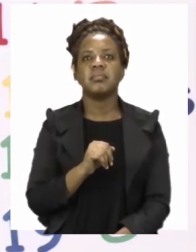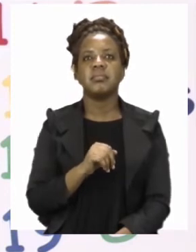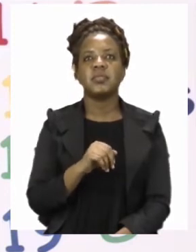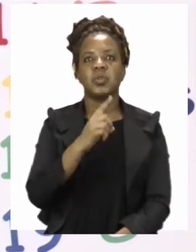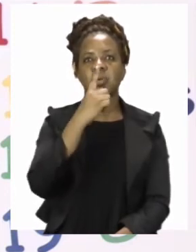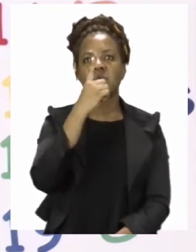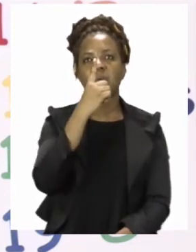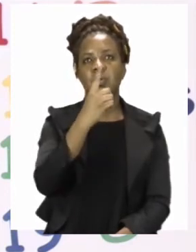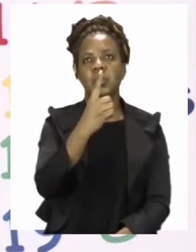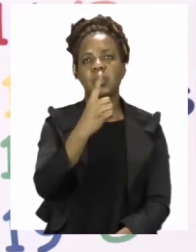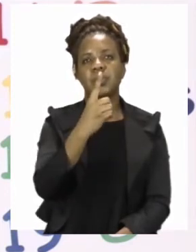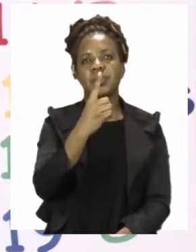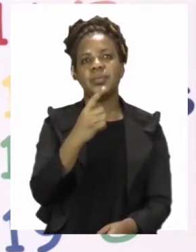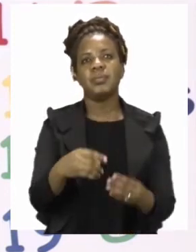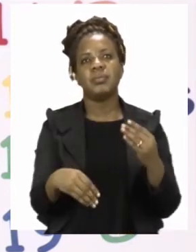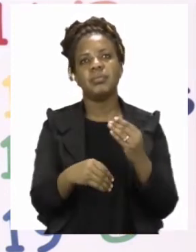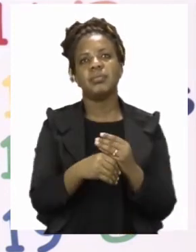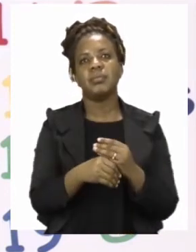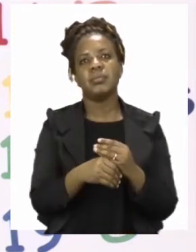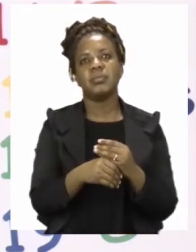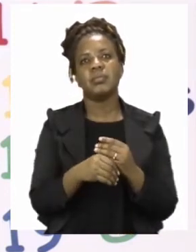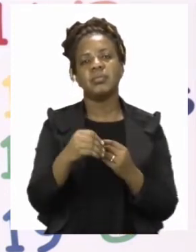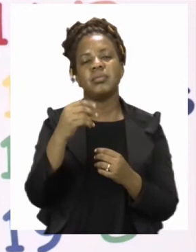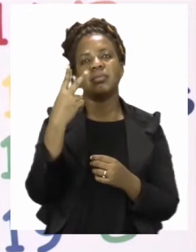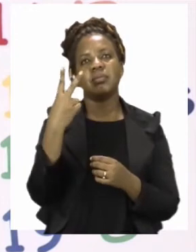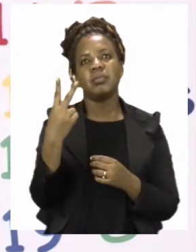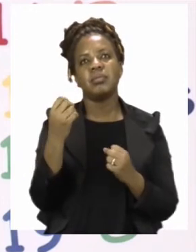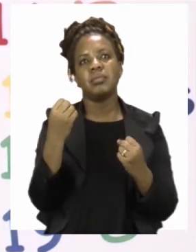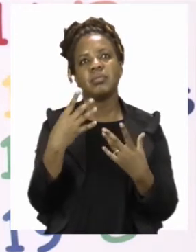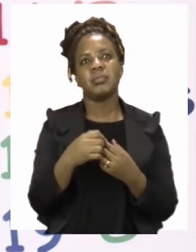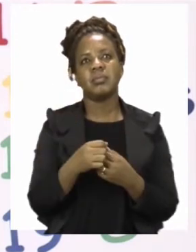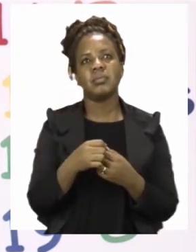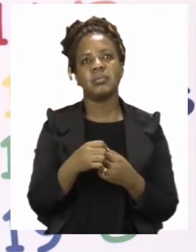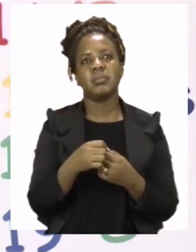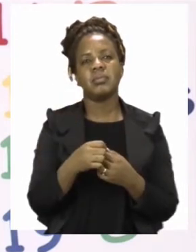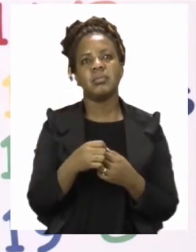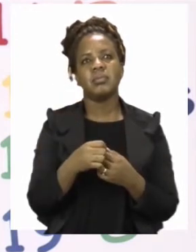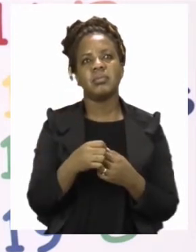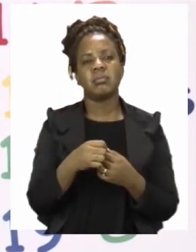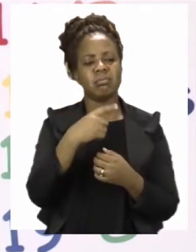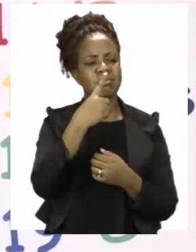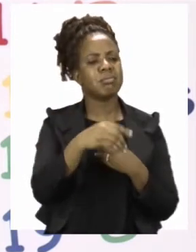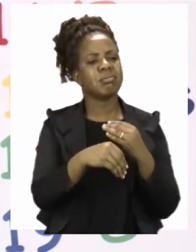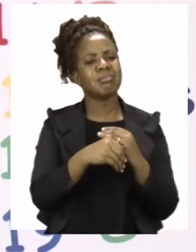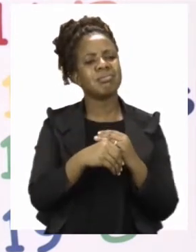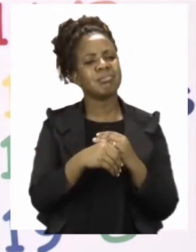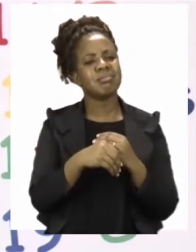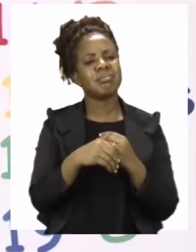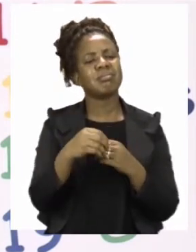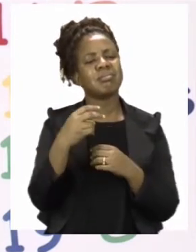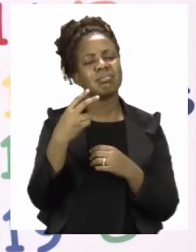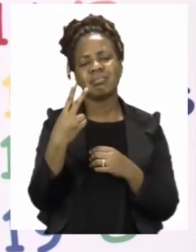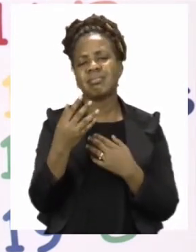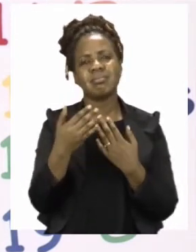tilers, because we want to know how many they are all together. And then the answer we get